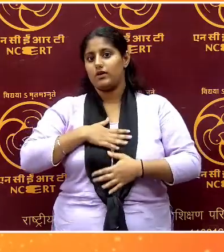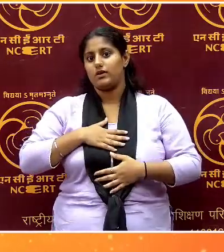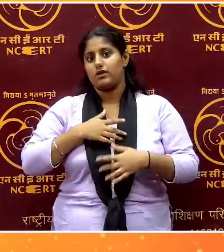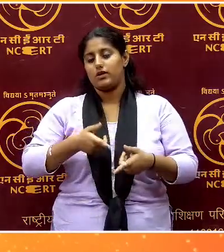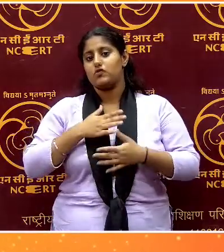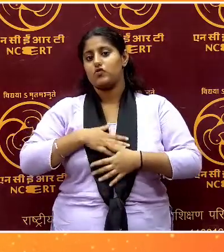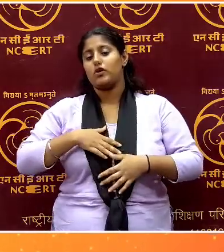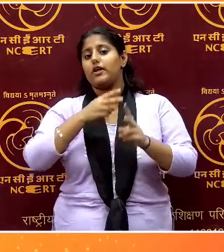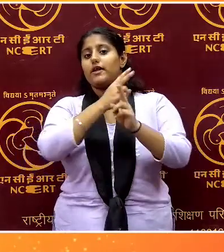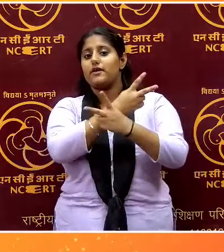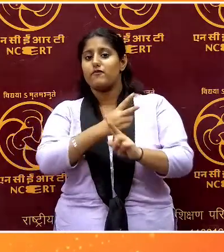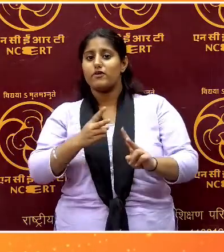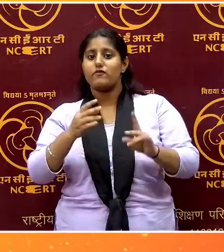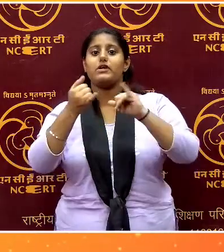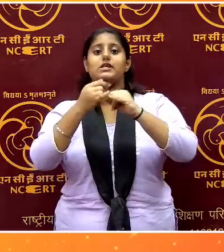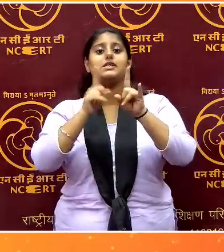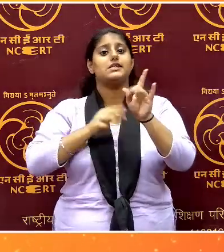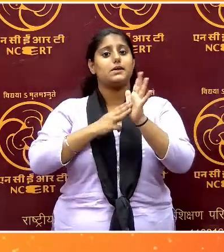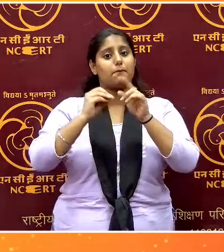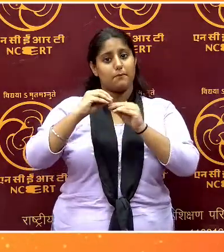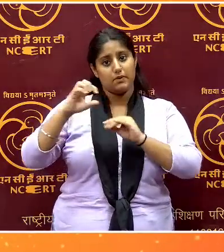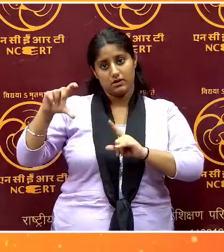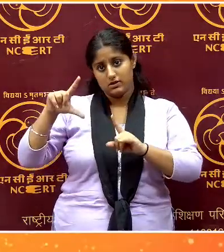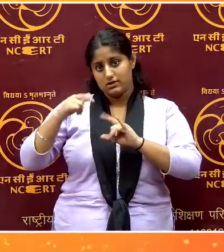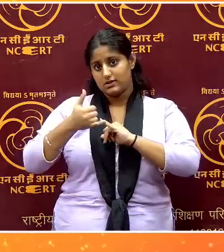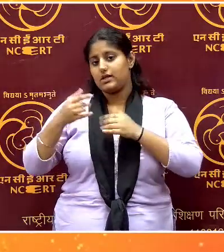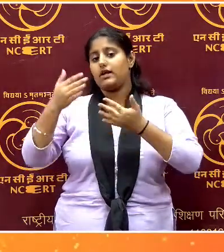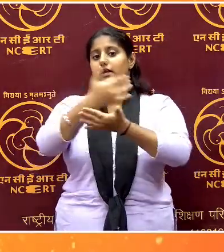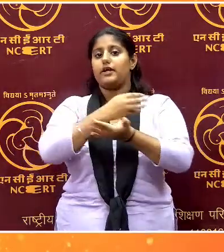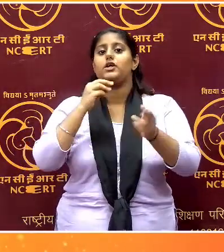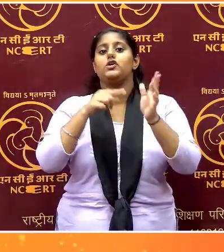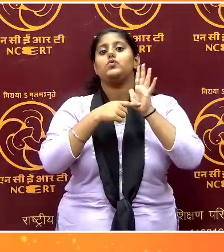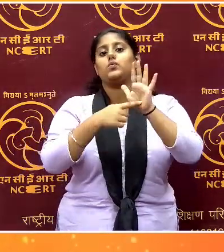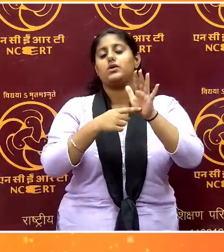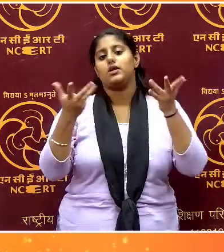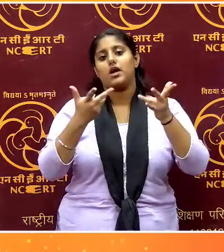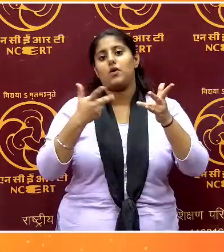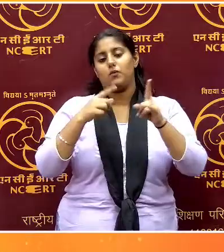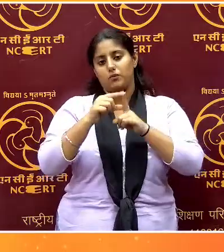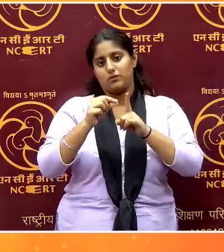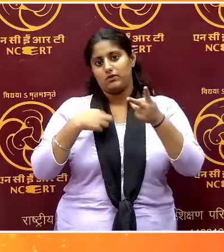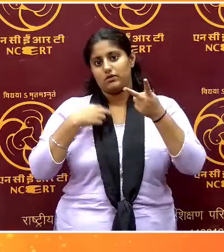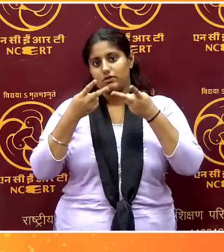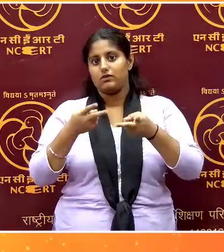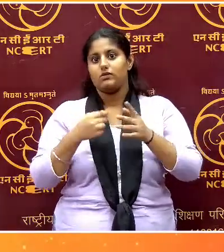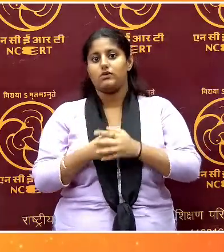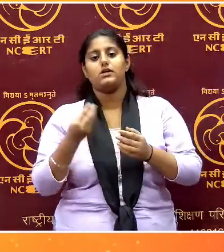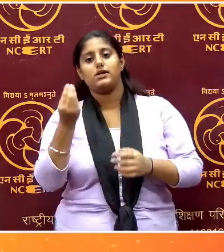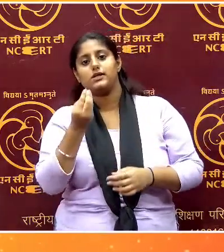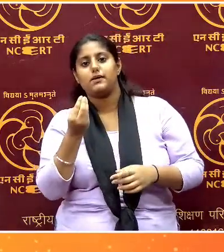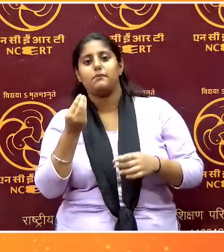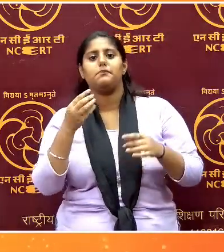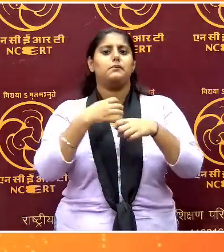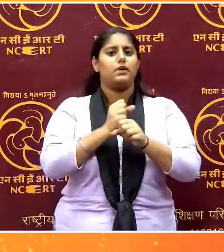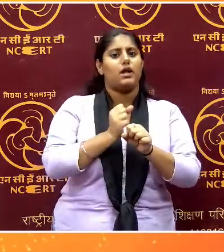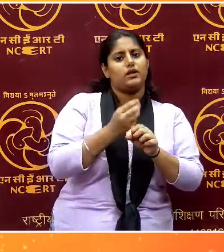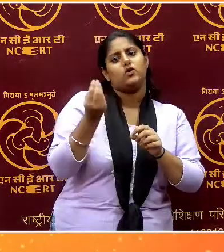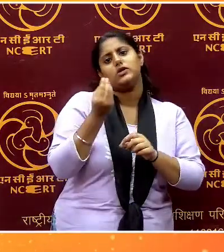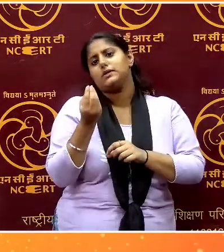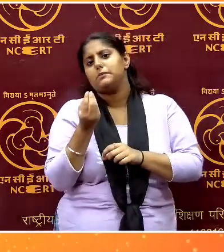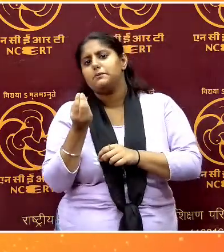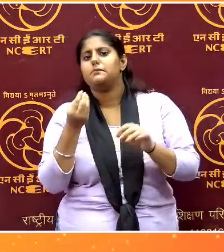they use different symbols to represent the data. Right. Okay, how are we going to do that? Some we will be constructing, some we